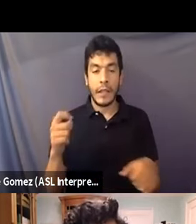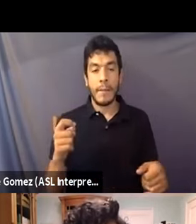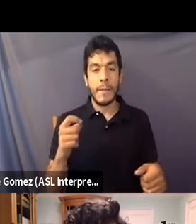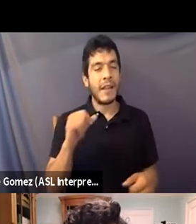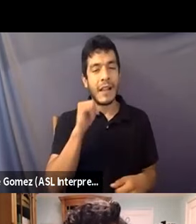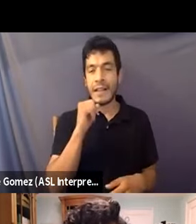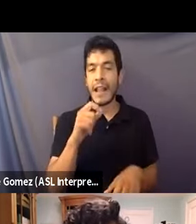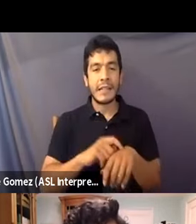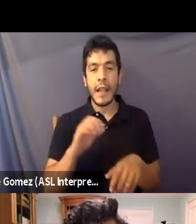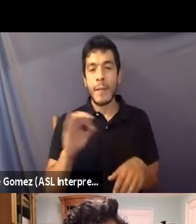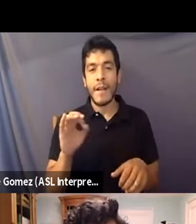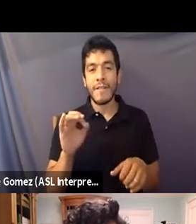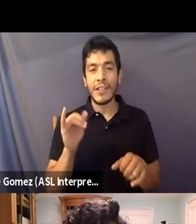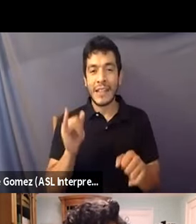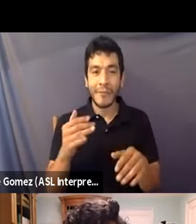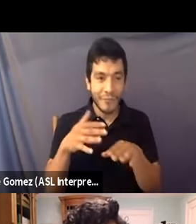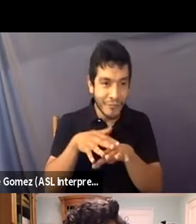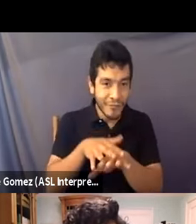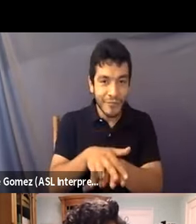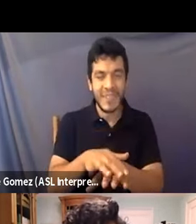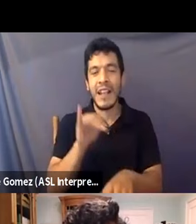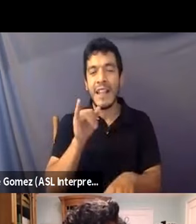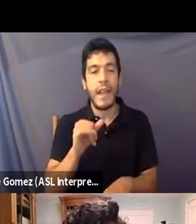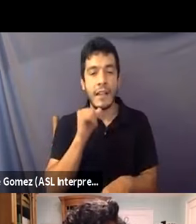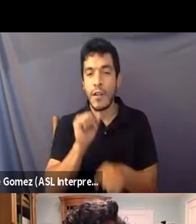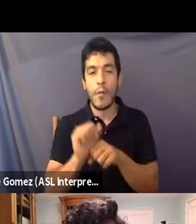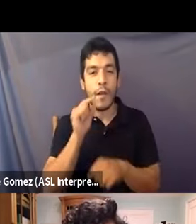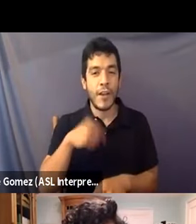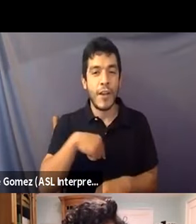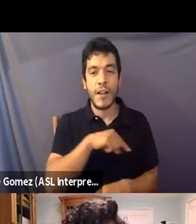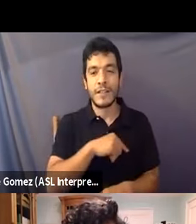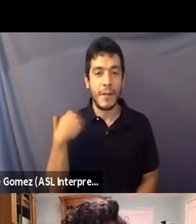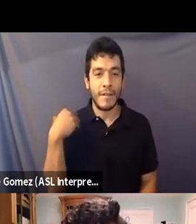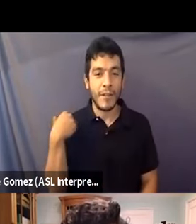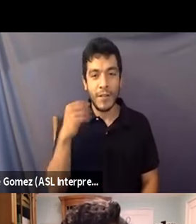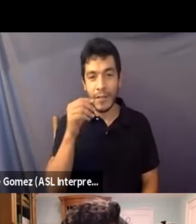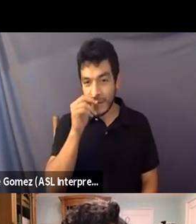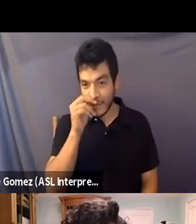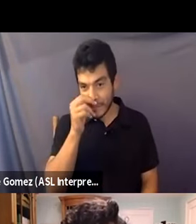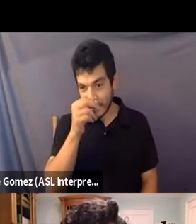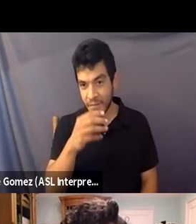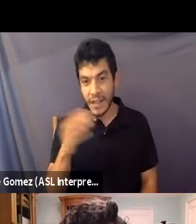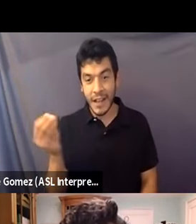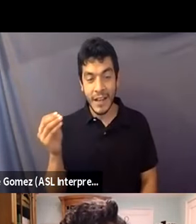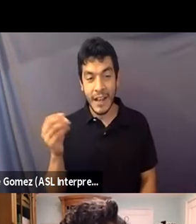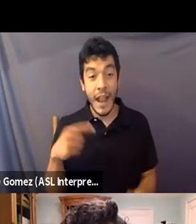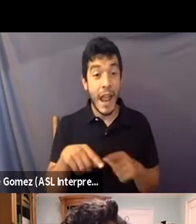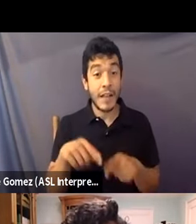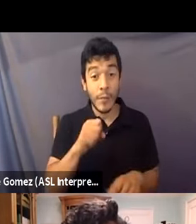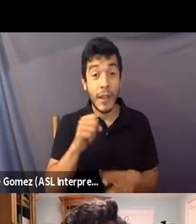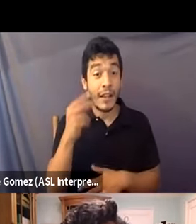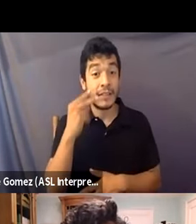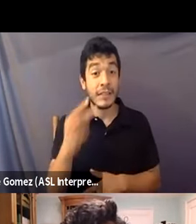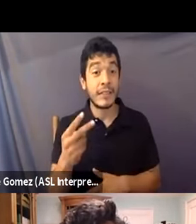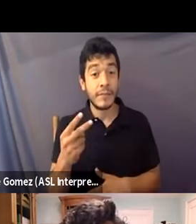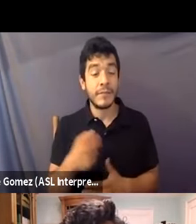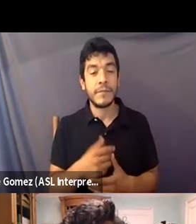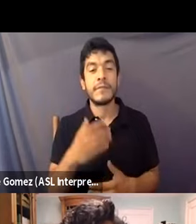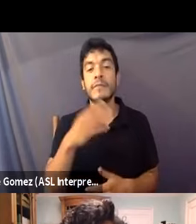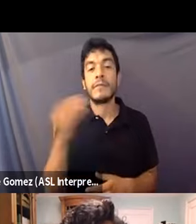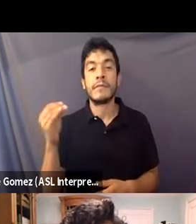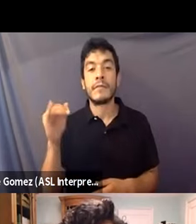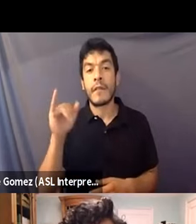assimilation. That stuff didn't work for us as we can see. And that